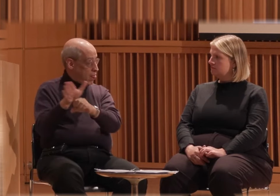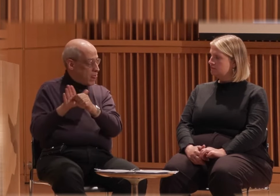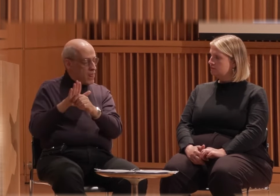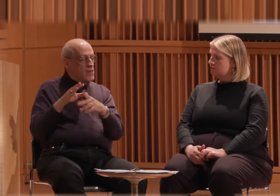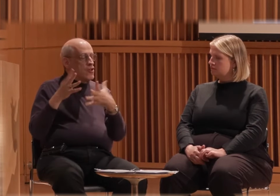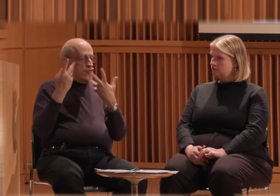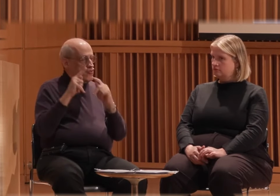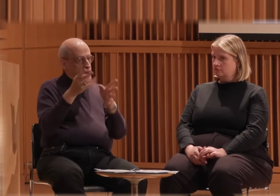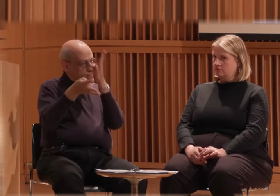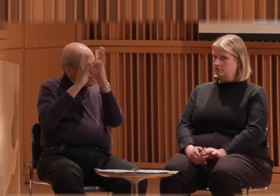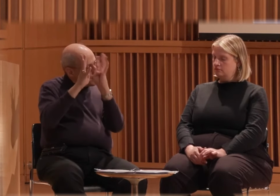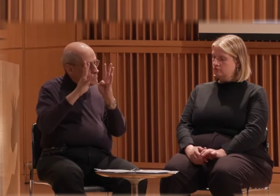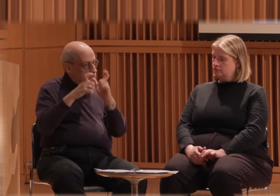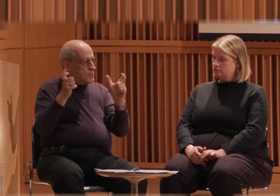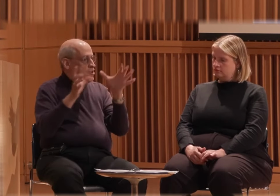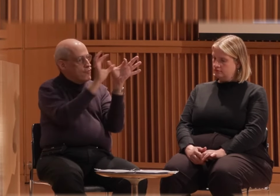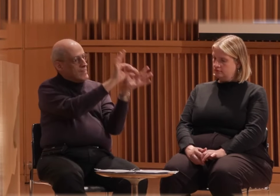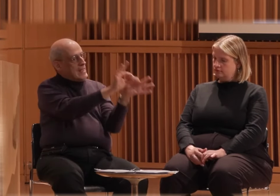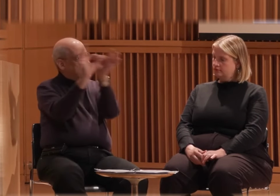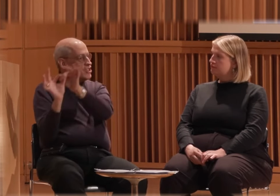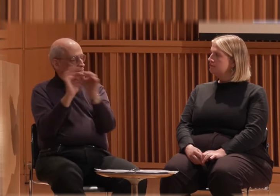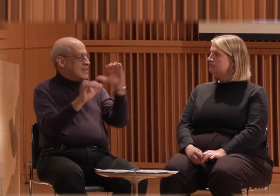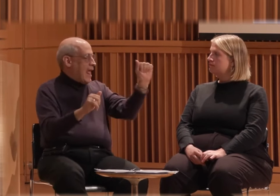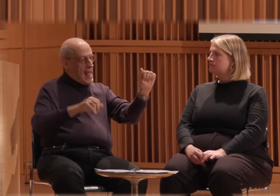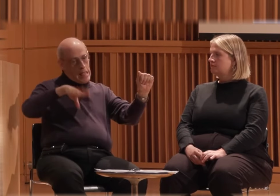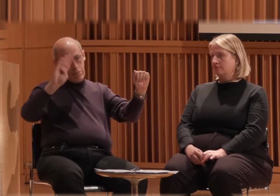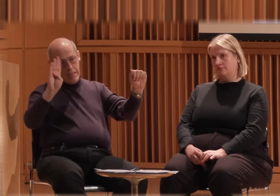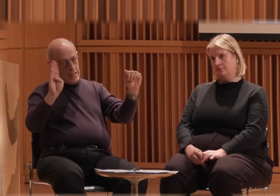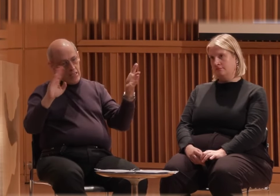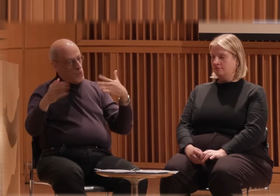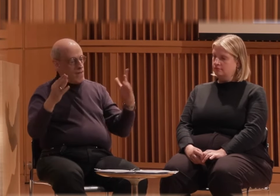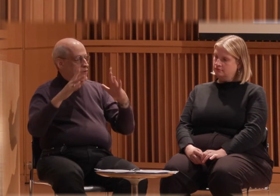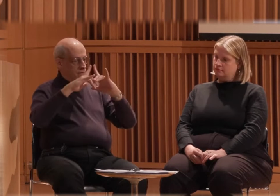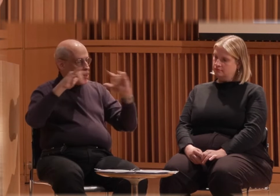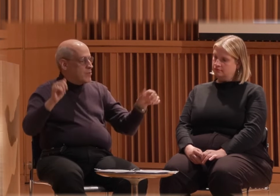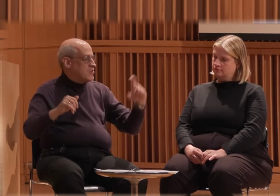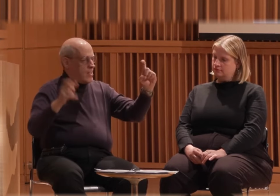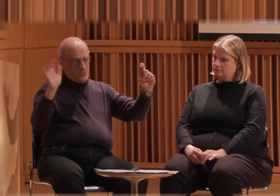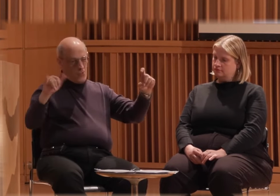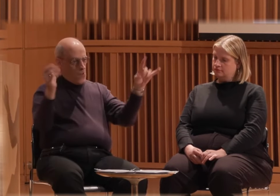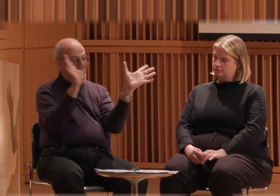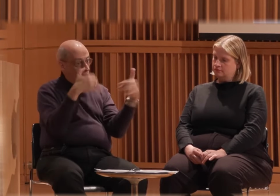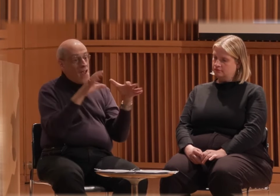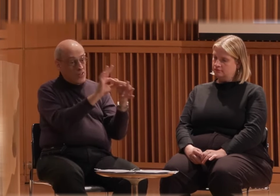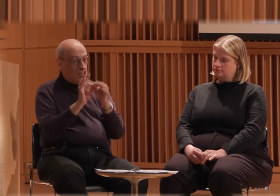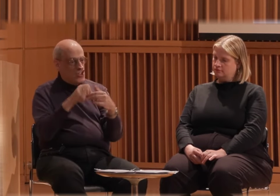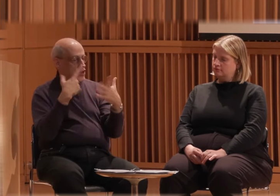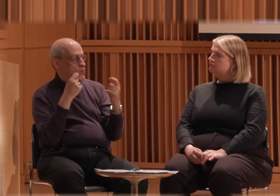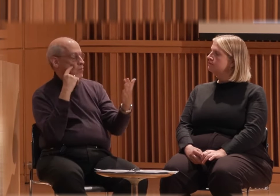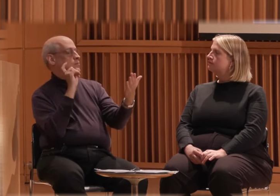with big relationships between A and B variable and X and Y outcome, and we want them to be as